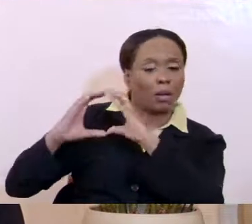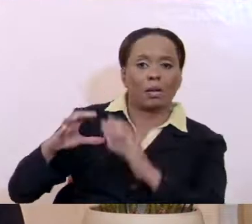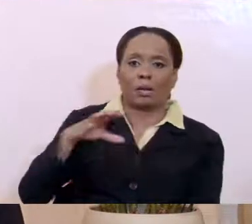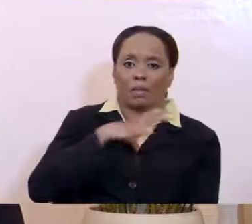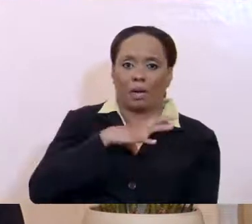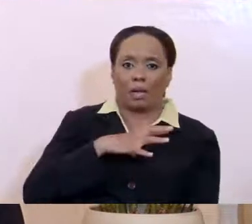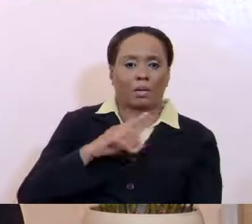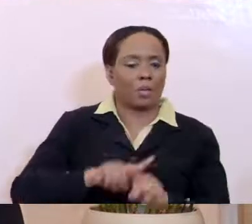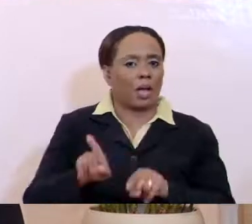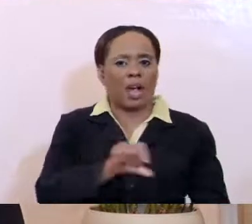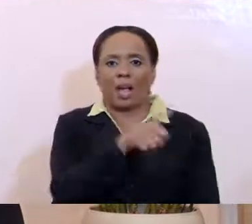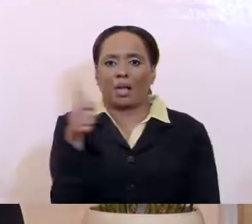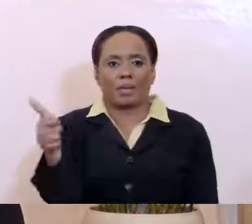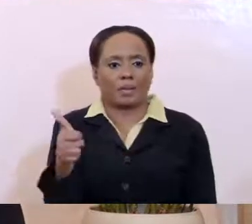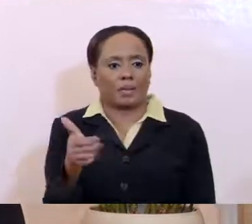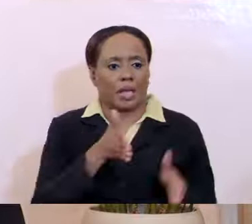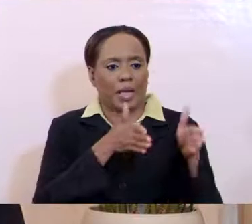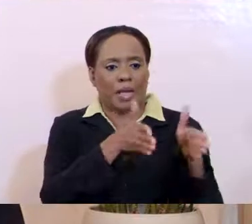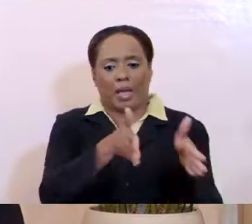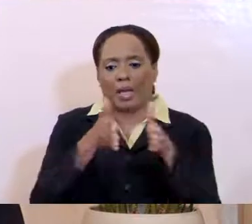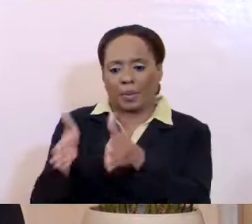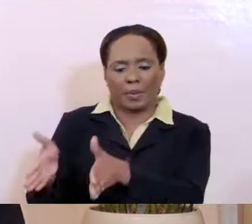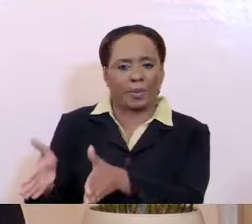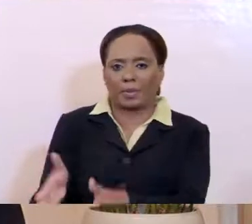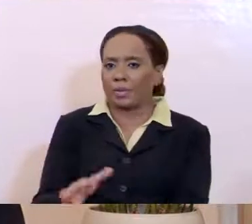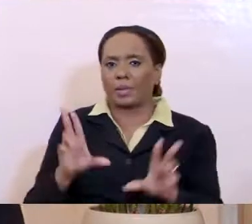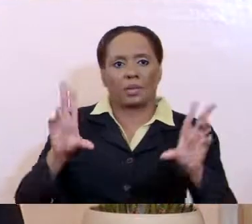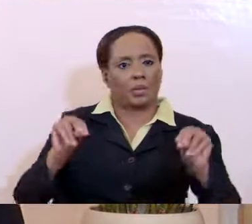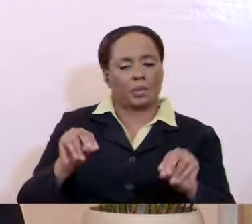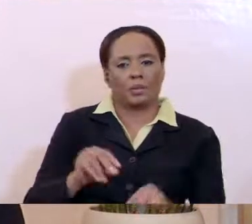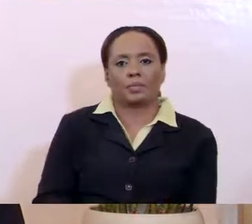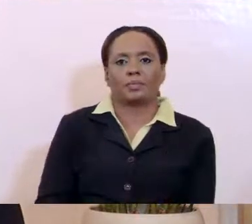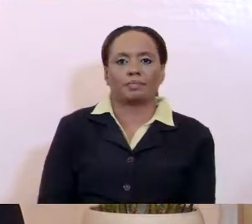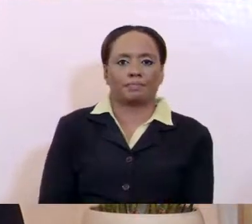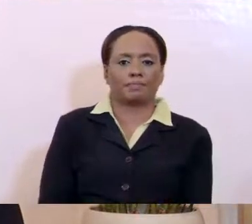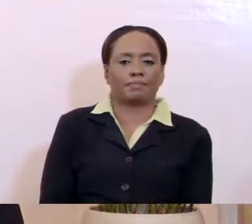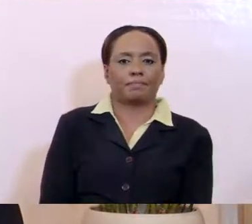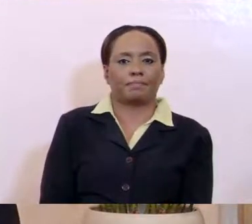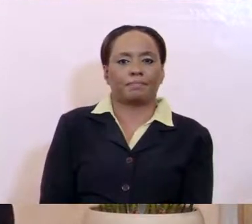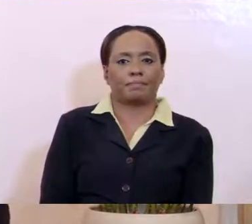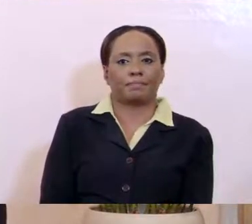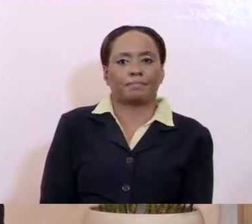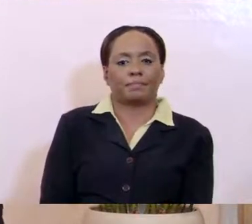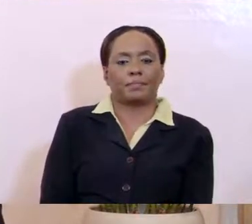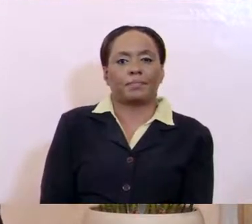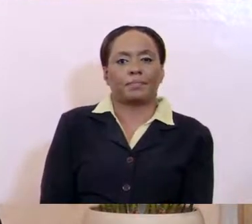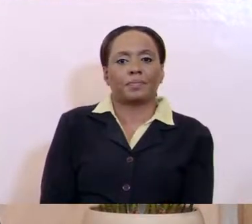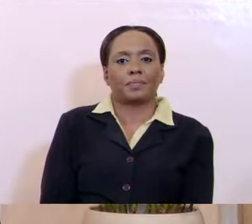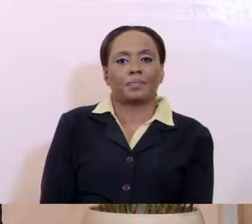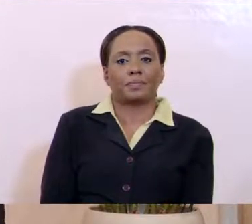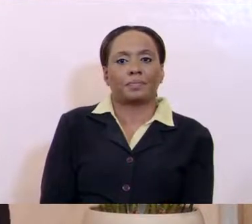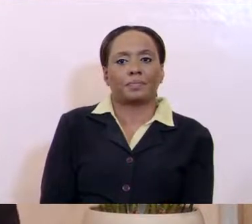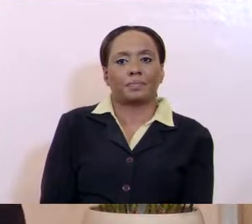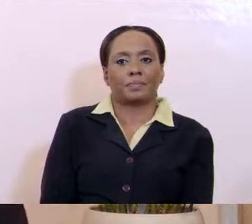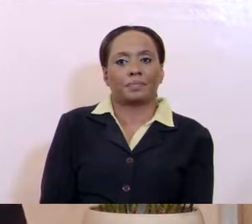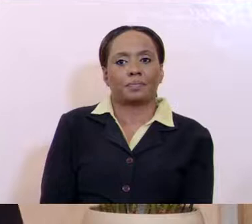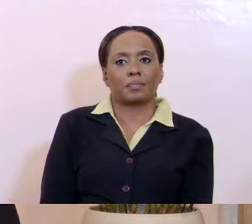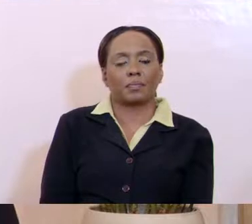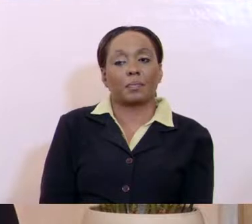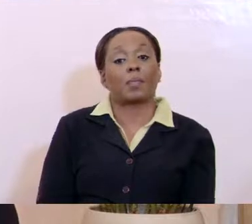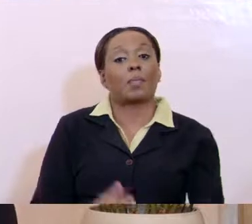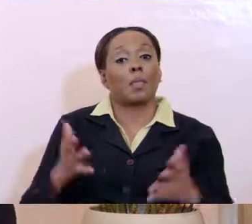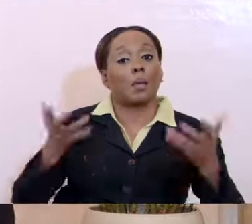no wayside vending on the hard shoulders. But that is to make it clear too as